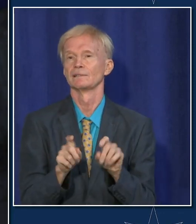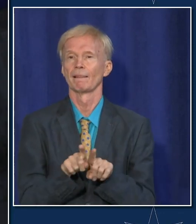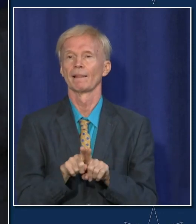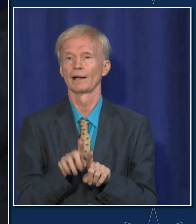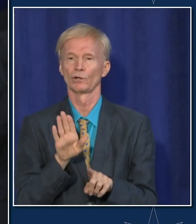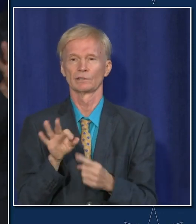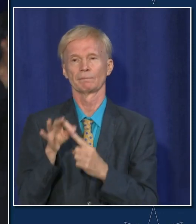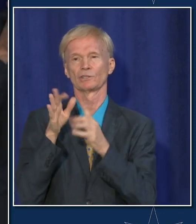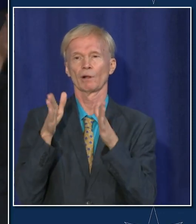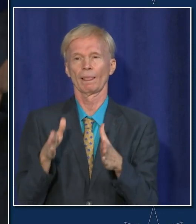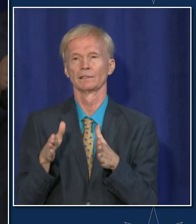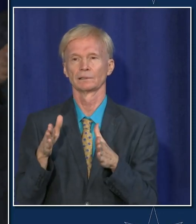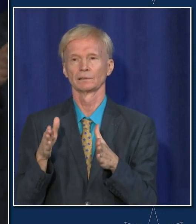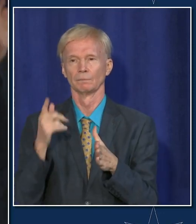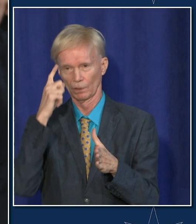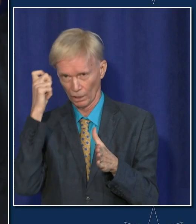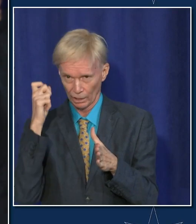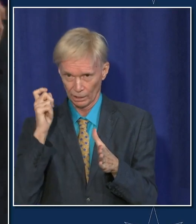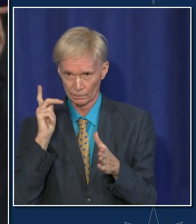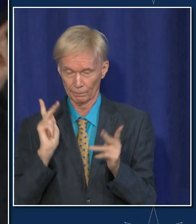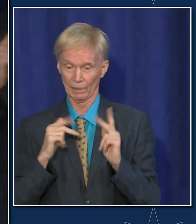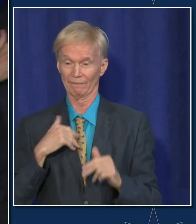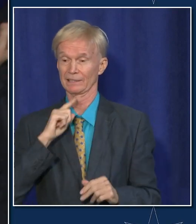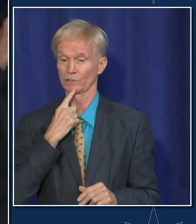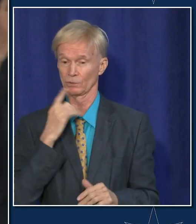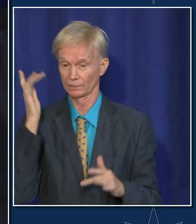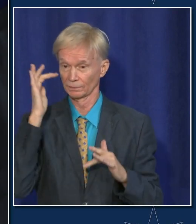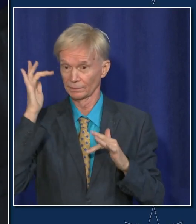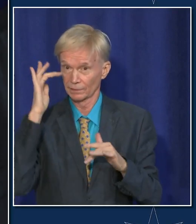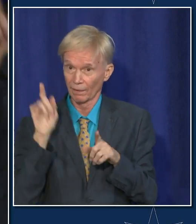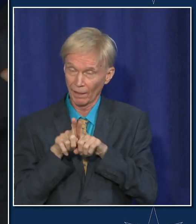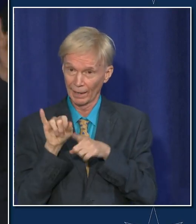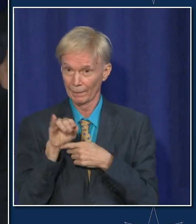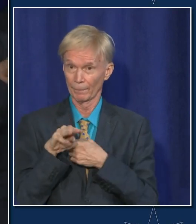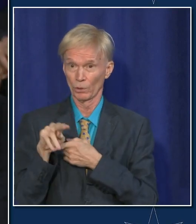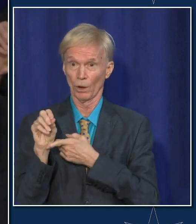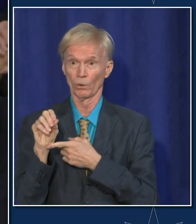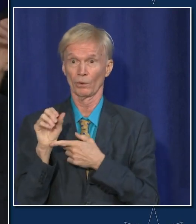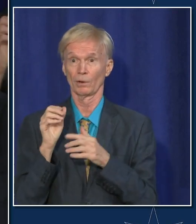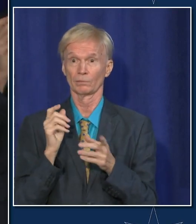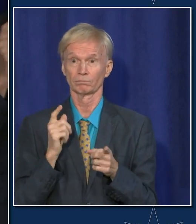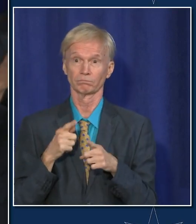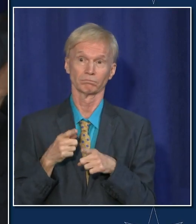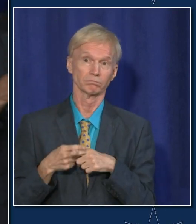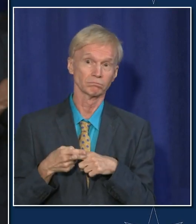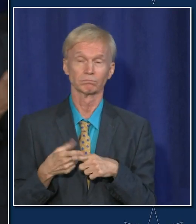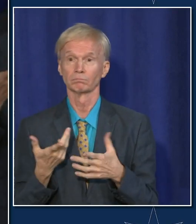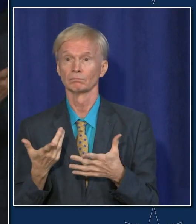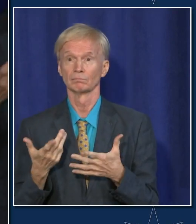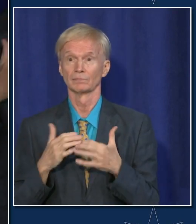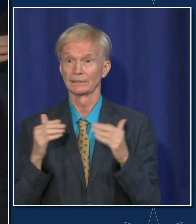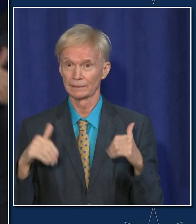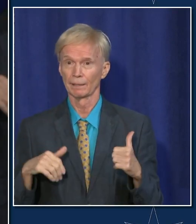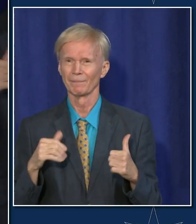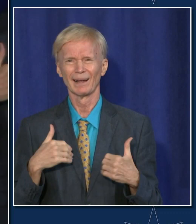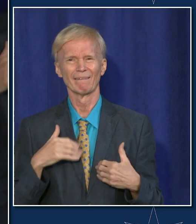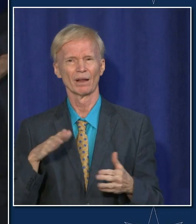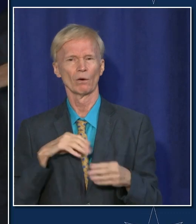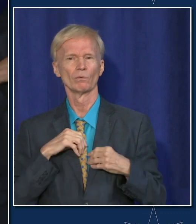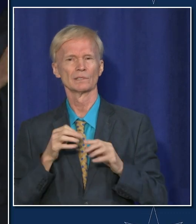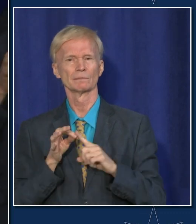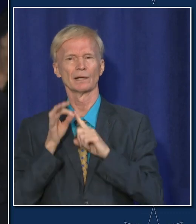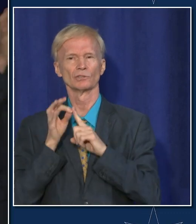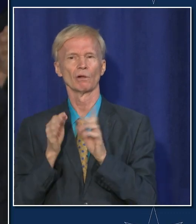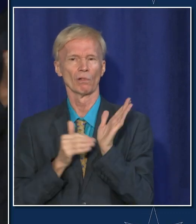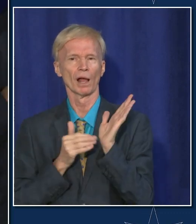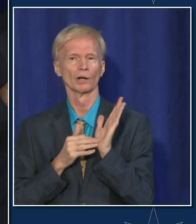your specialist, because anybody with this level of severe immunocompromise would be seeing a specialist for that. And